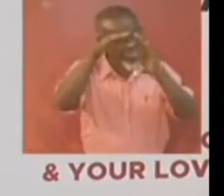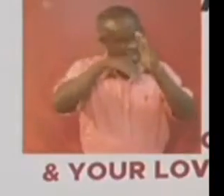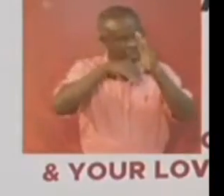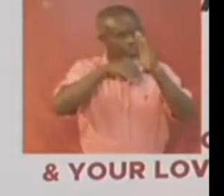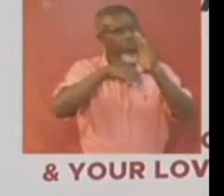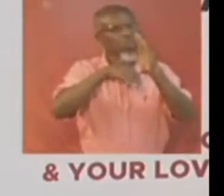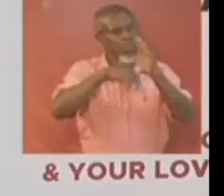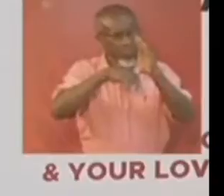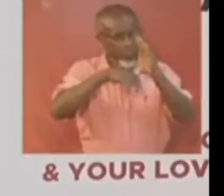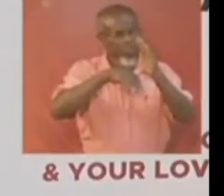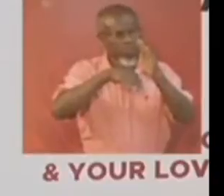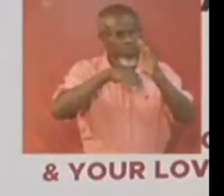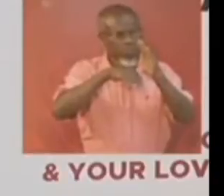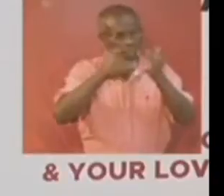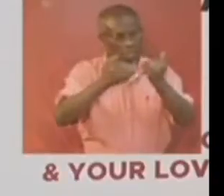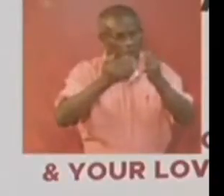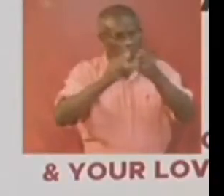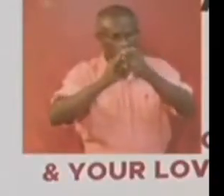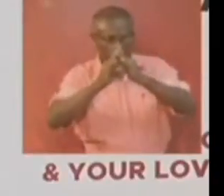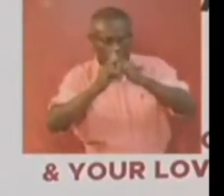to cluster transmission.